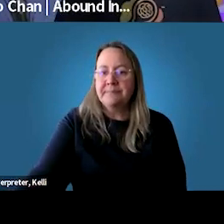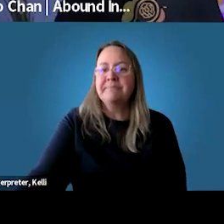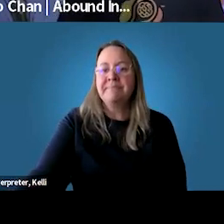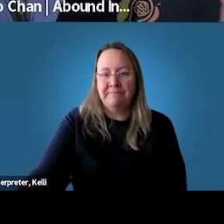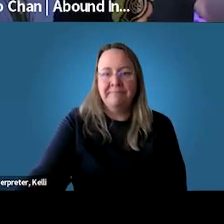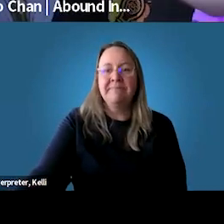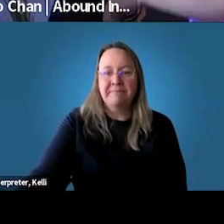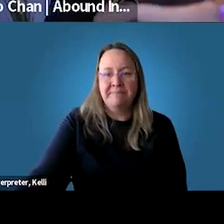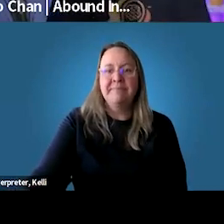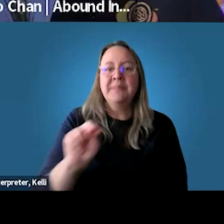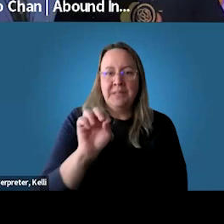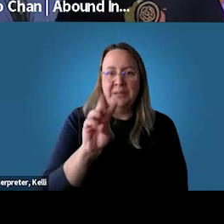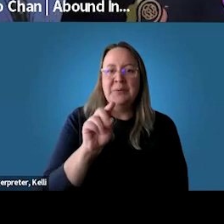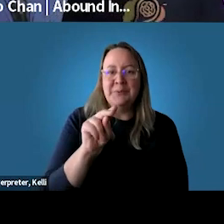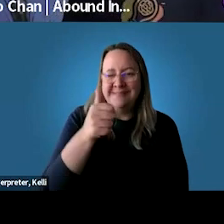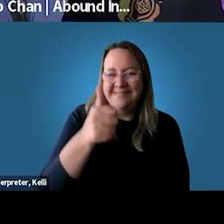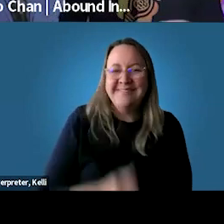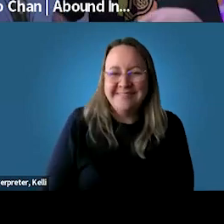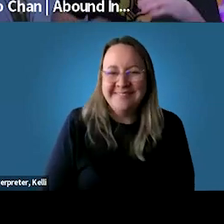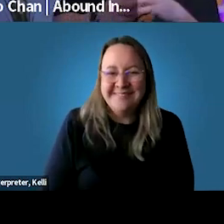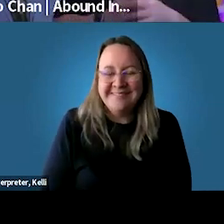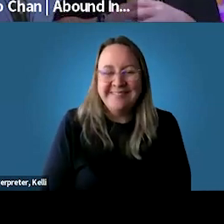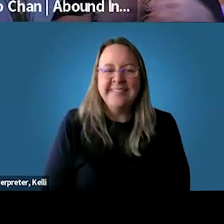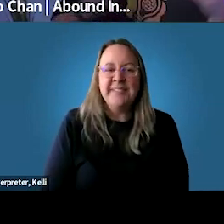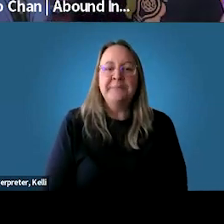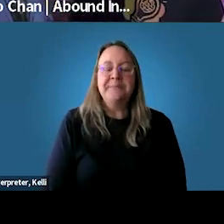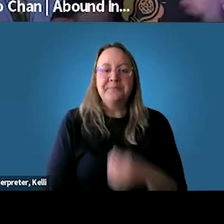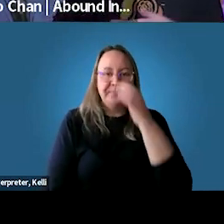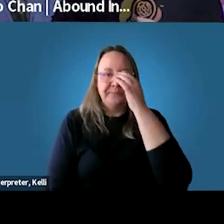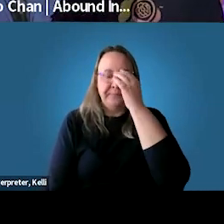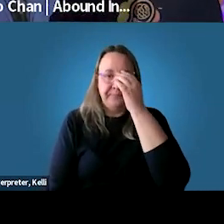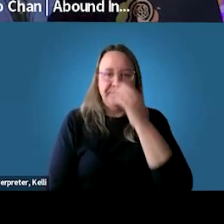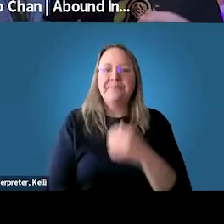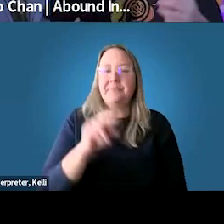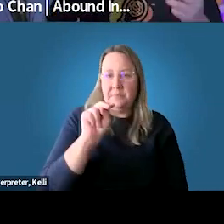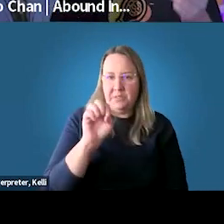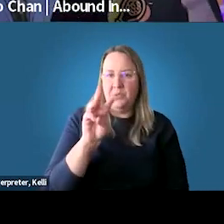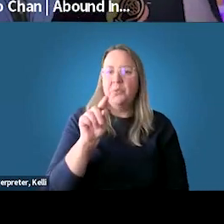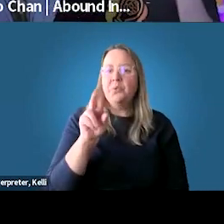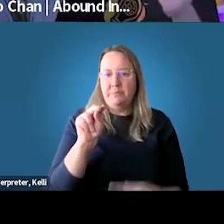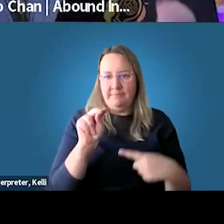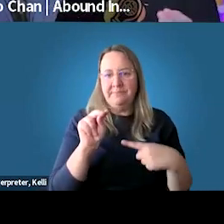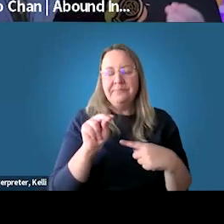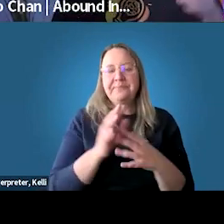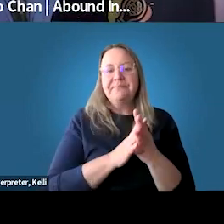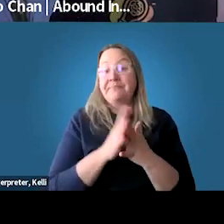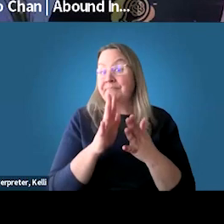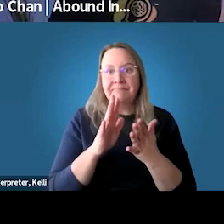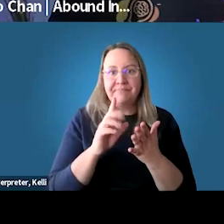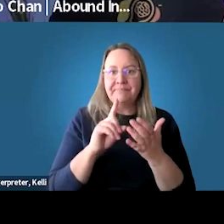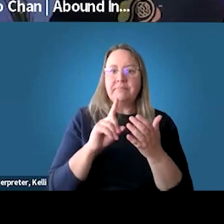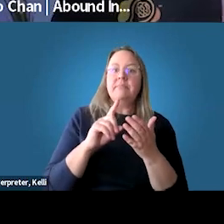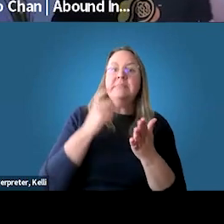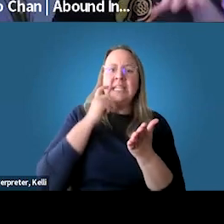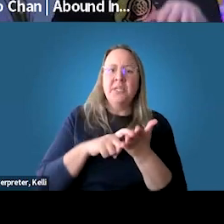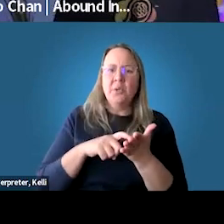Newton, yeah, Newton. Yes, y'all got it. So here's the thing about this. It was Sir Isaac Newton. So he first saw the apple fall